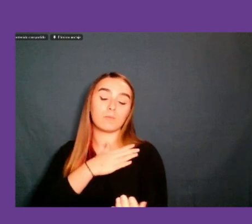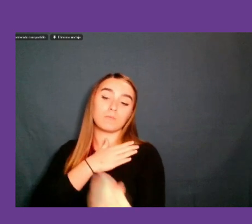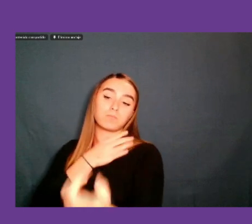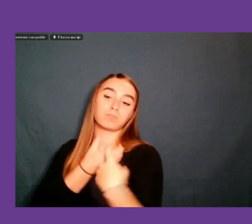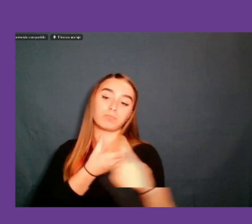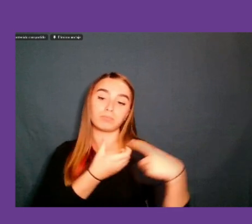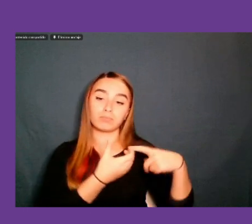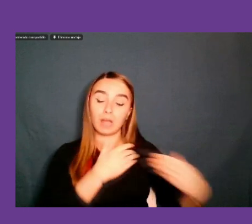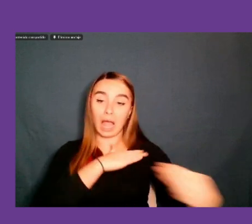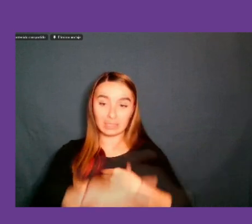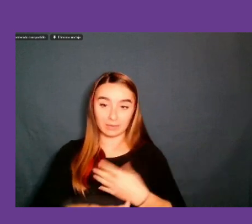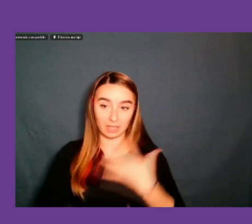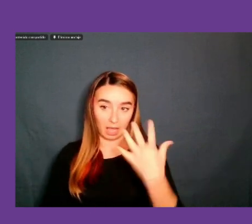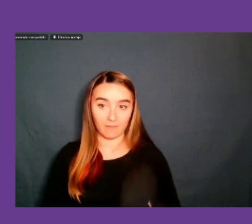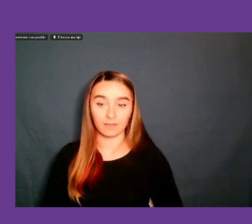Next.